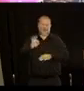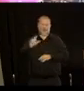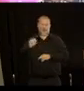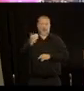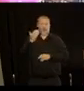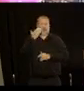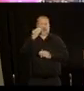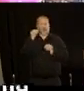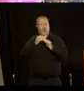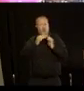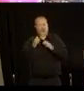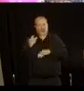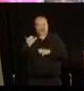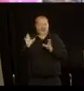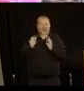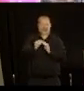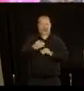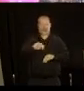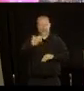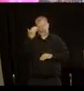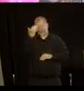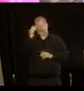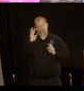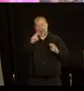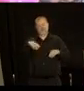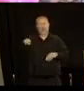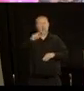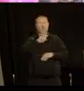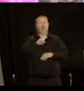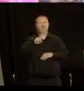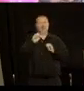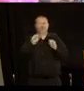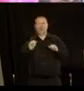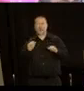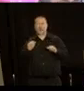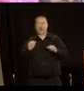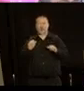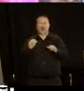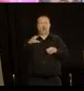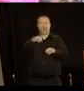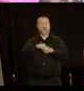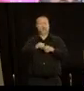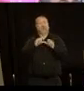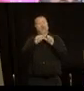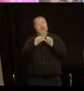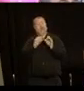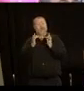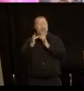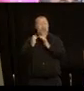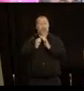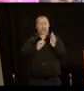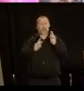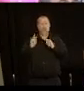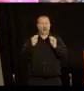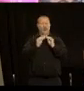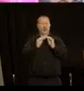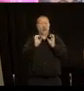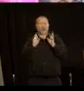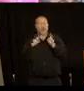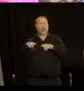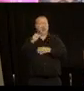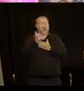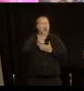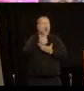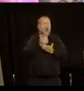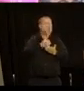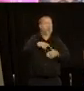that there's a lot planned for this conference, and so I hope you all are able to lean in, continue to network, educate each other, and